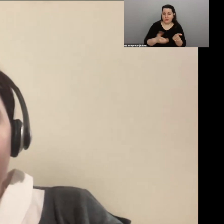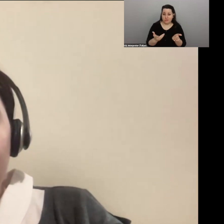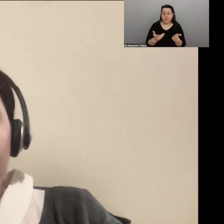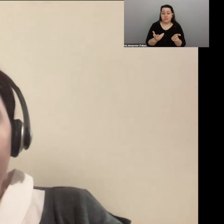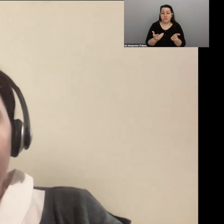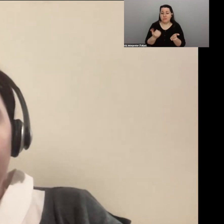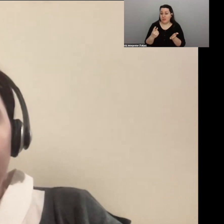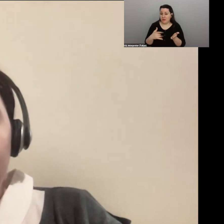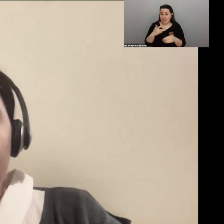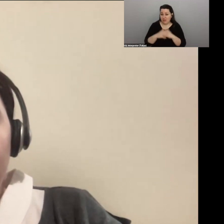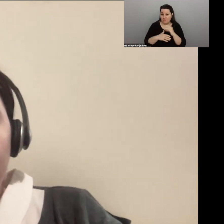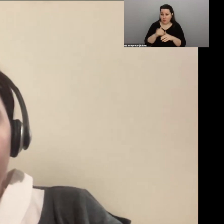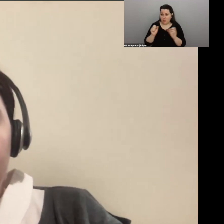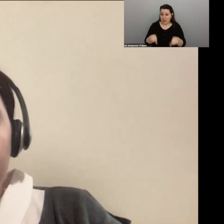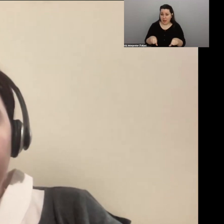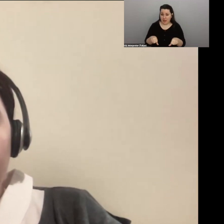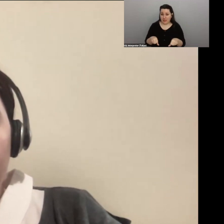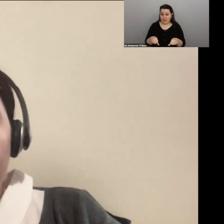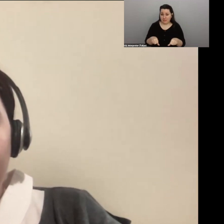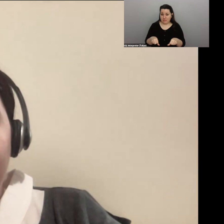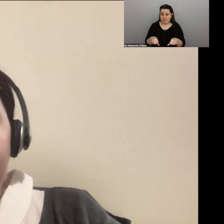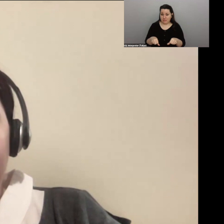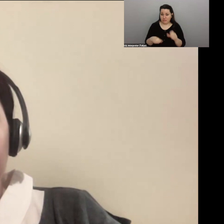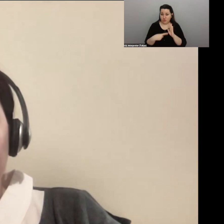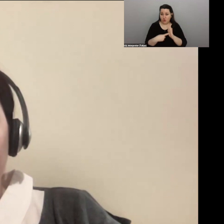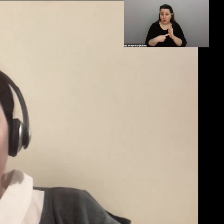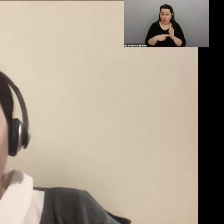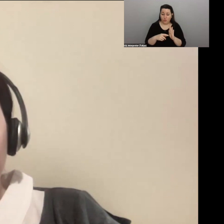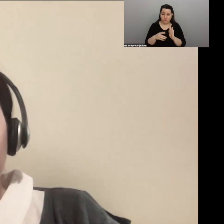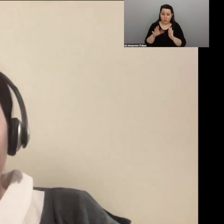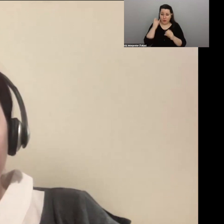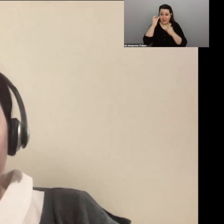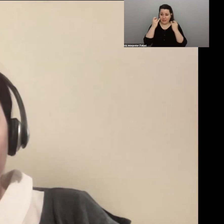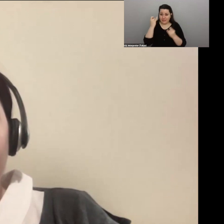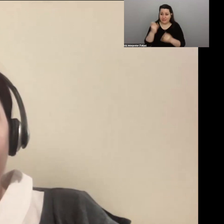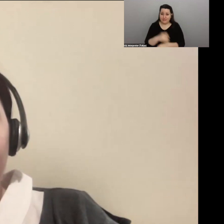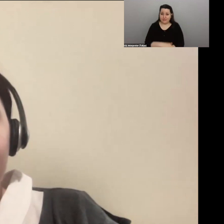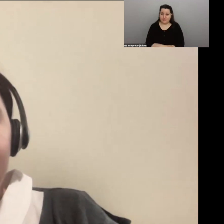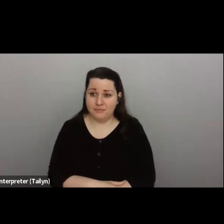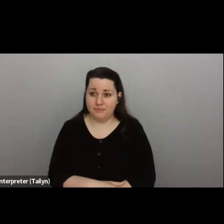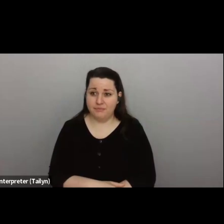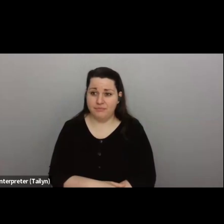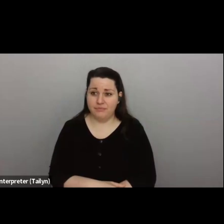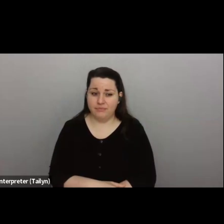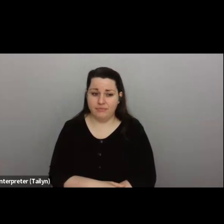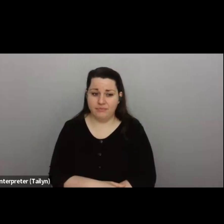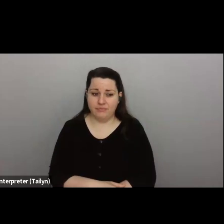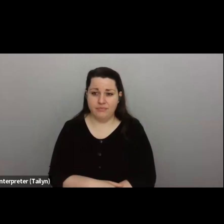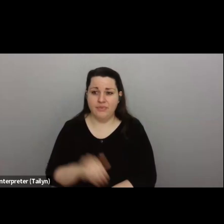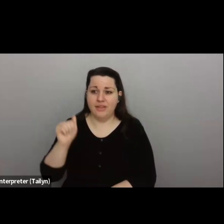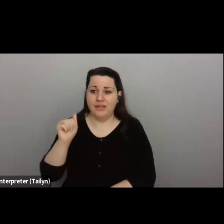anybody comfortable enough to share where they're at this point in the process? Okay, I'll